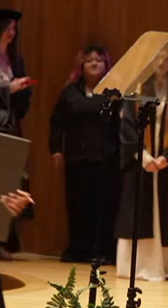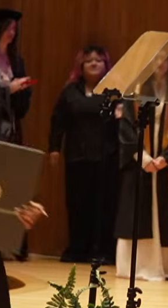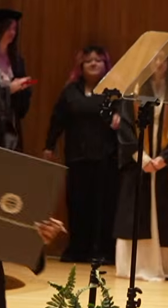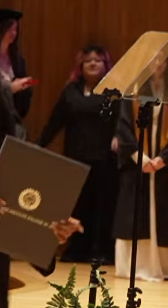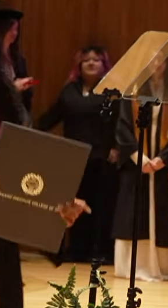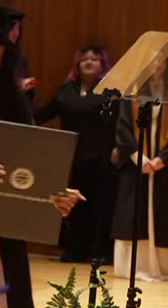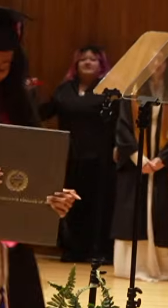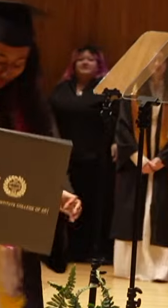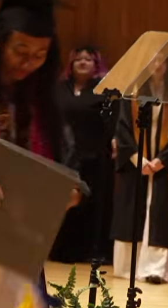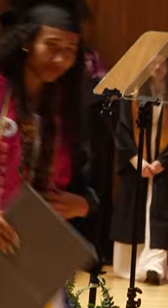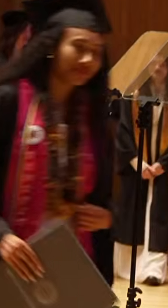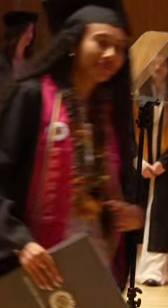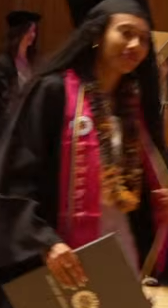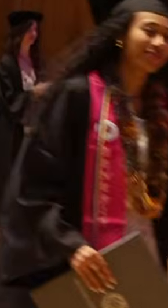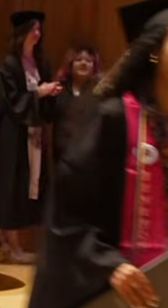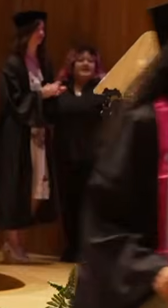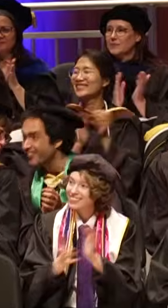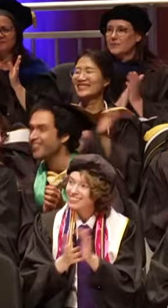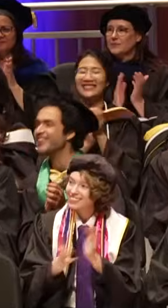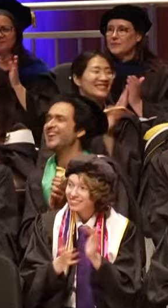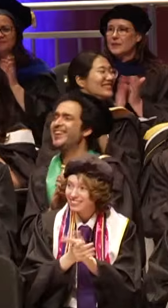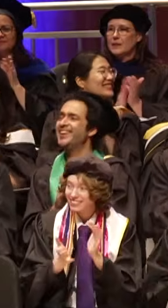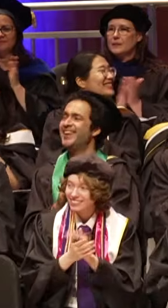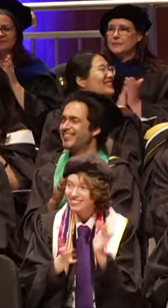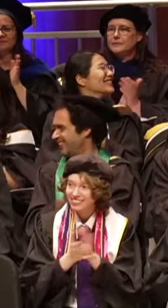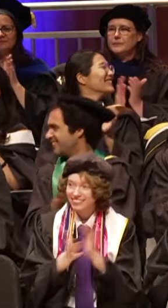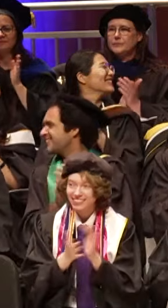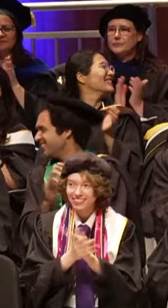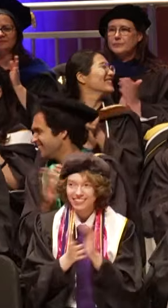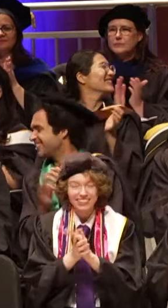Isabella Inez Verdone.